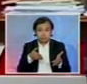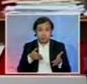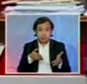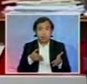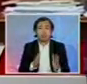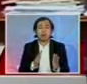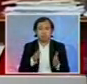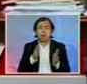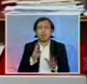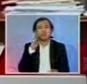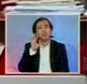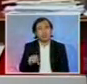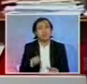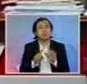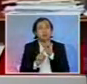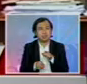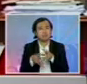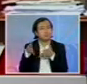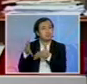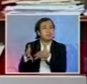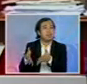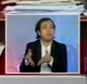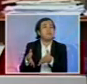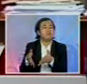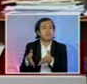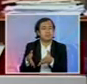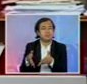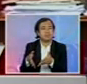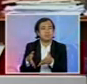Let the witness answer, and if the